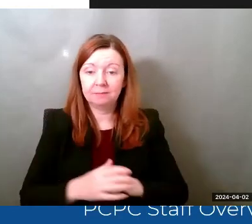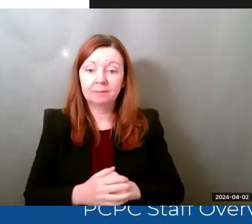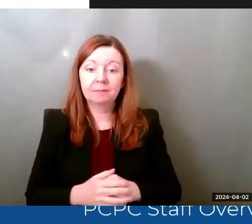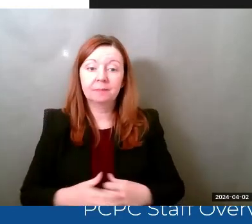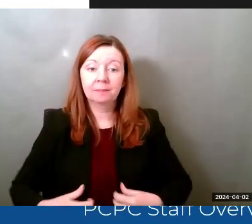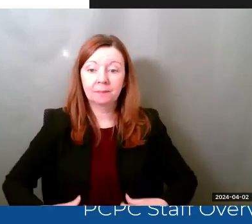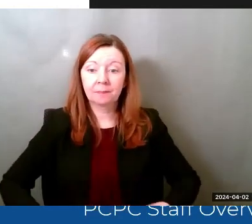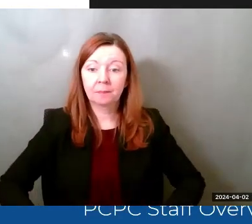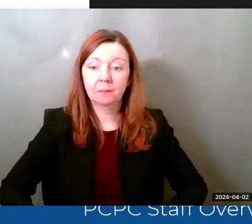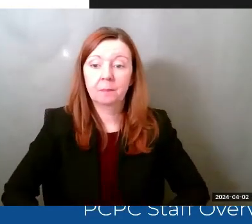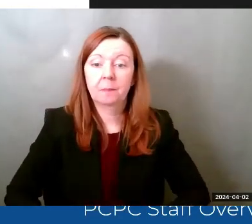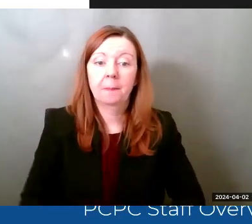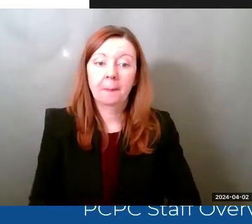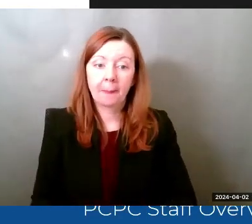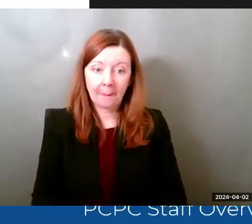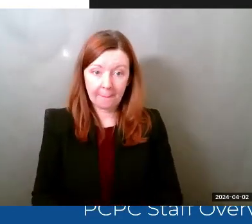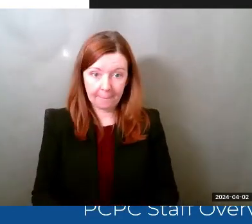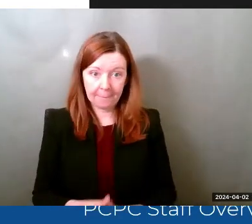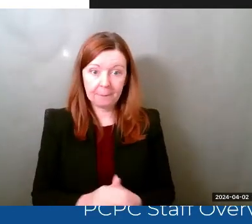Next.